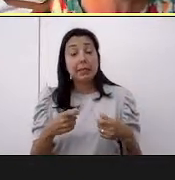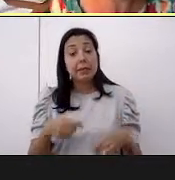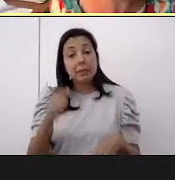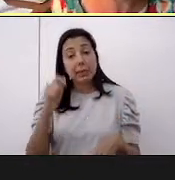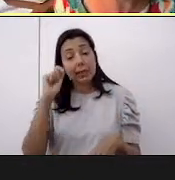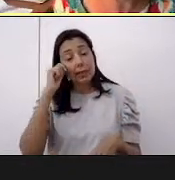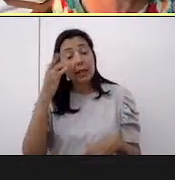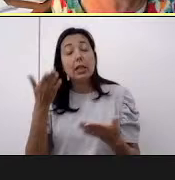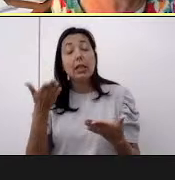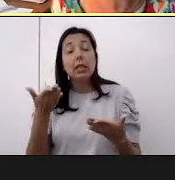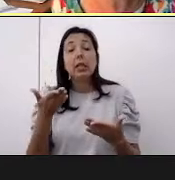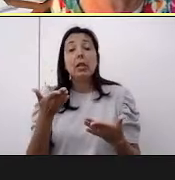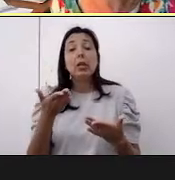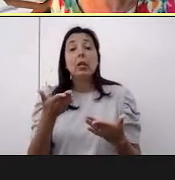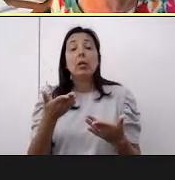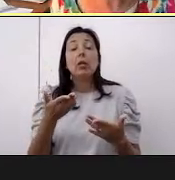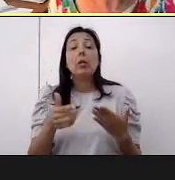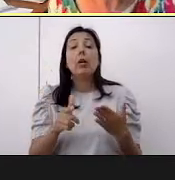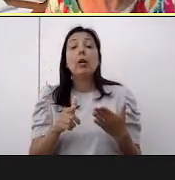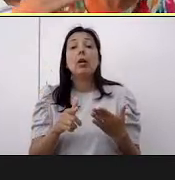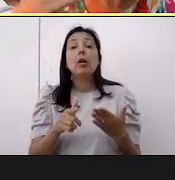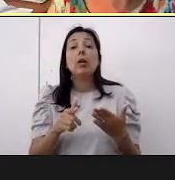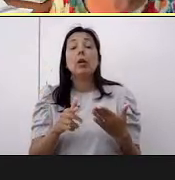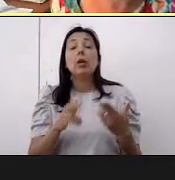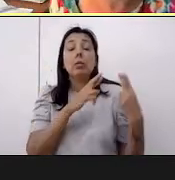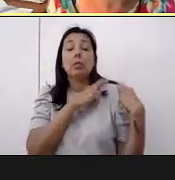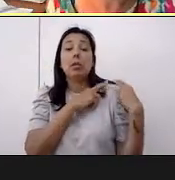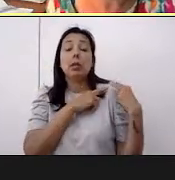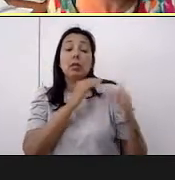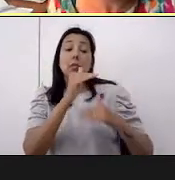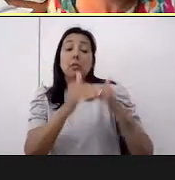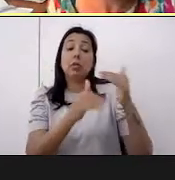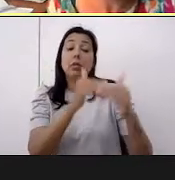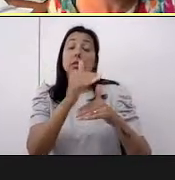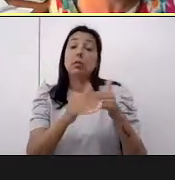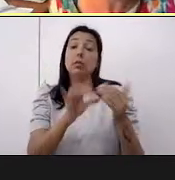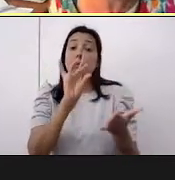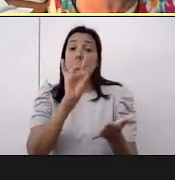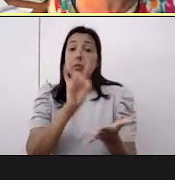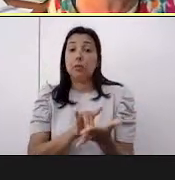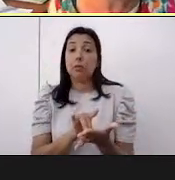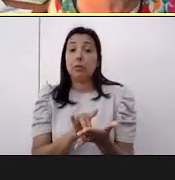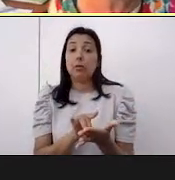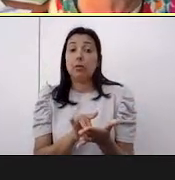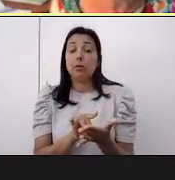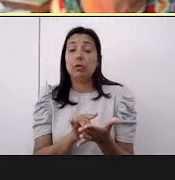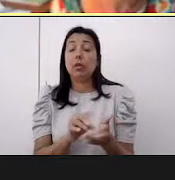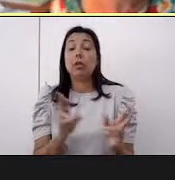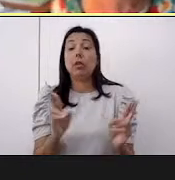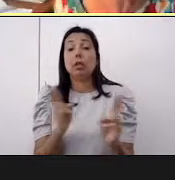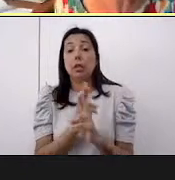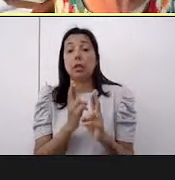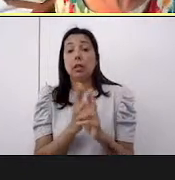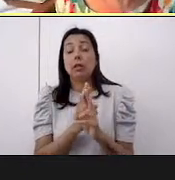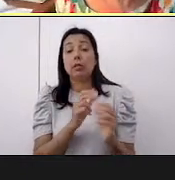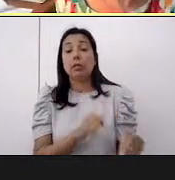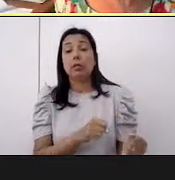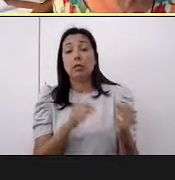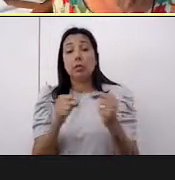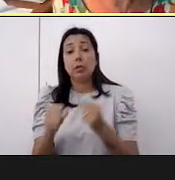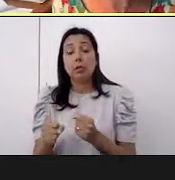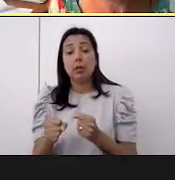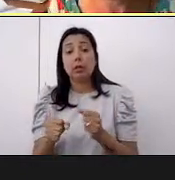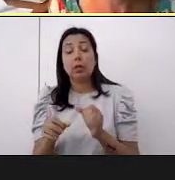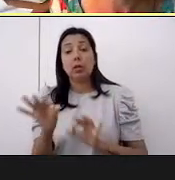the legitimating processes in the relation and power relation among international organizations. And you have